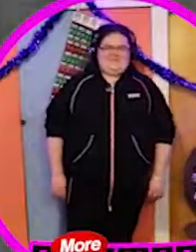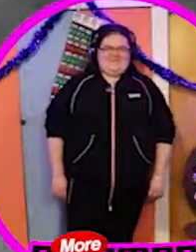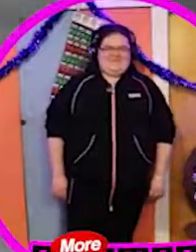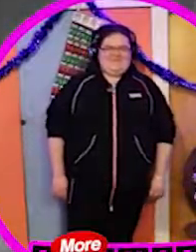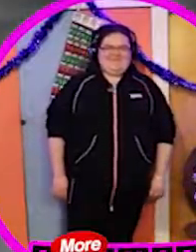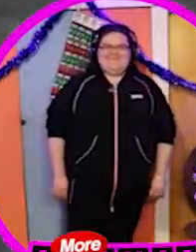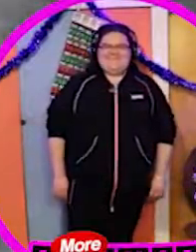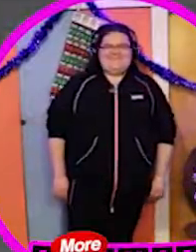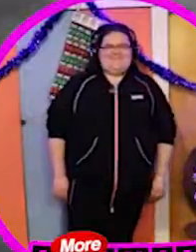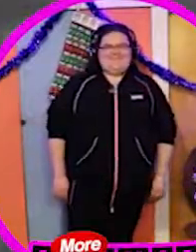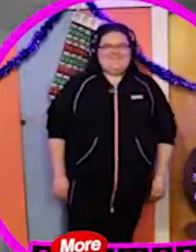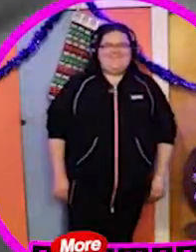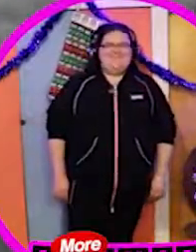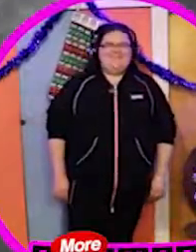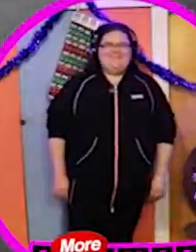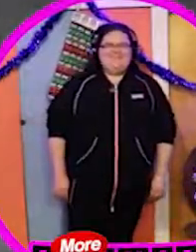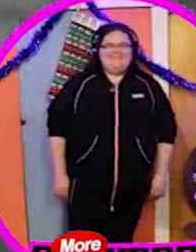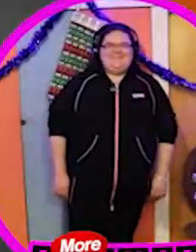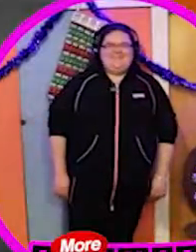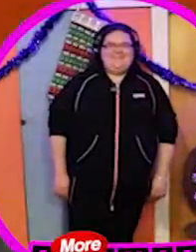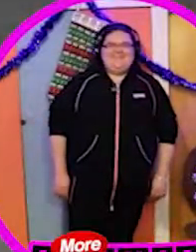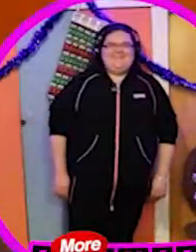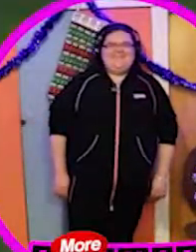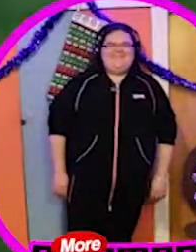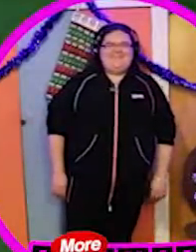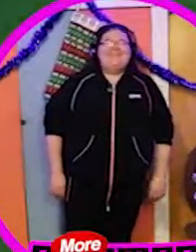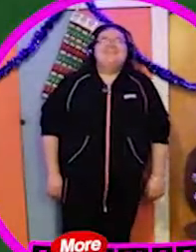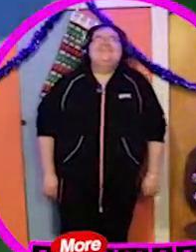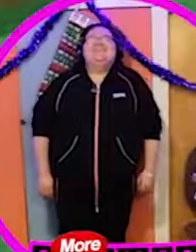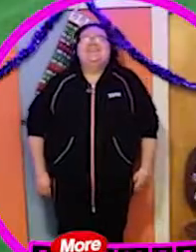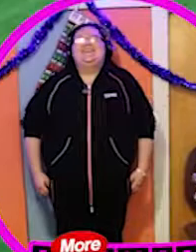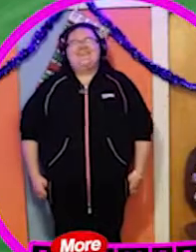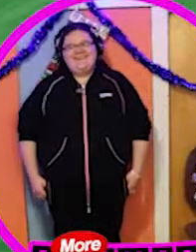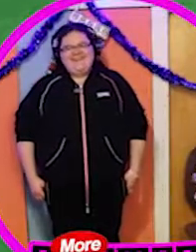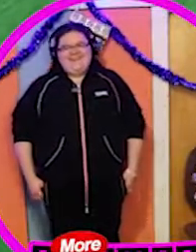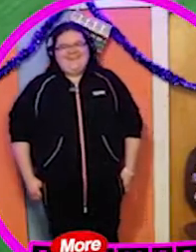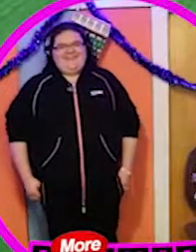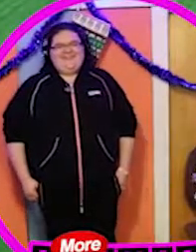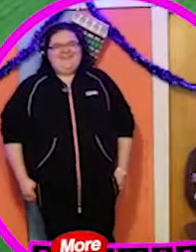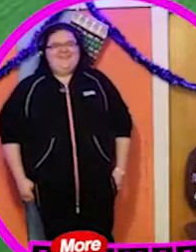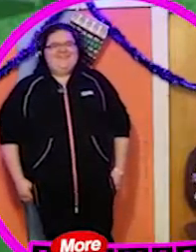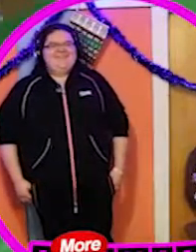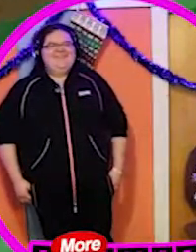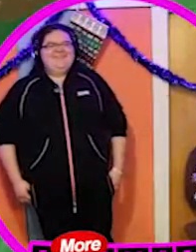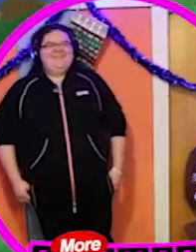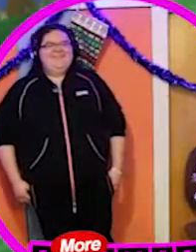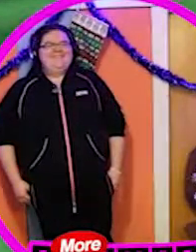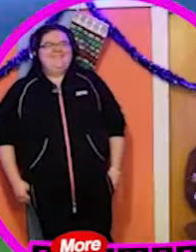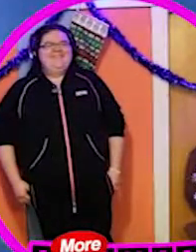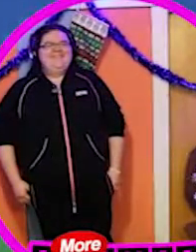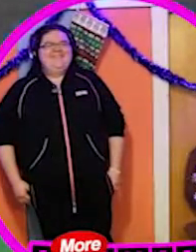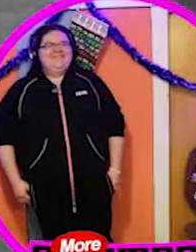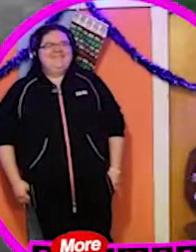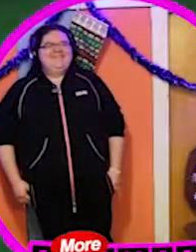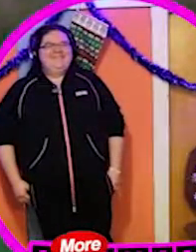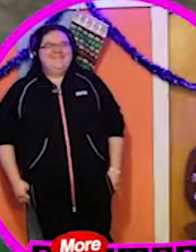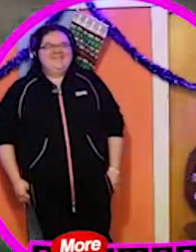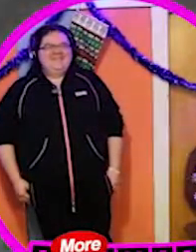Get me away. I'm in a stick, I've got a little stick-free community up here. I'm living in a stick-free zone, me and Peep.